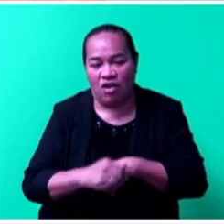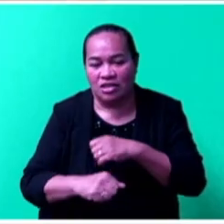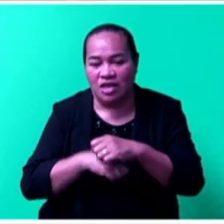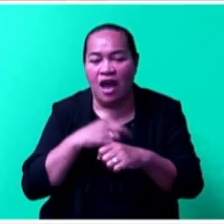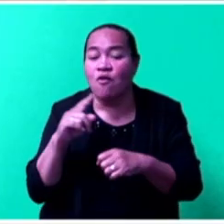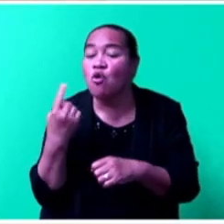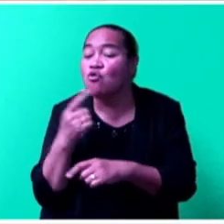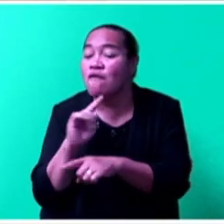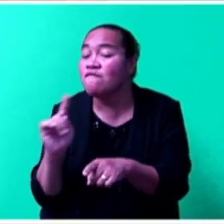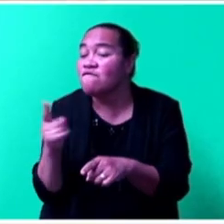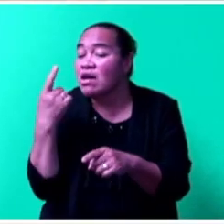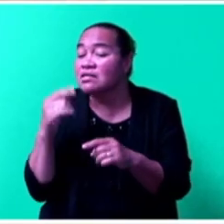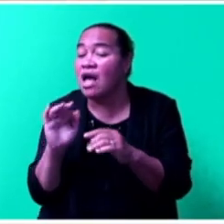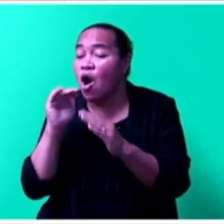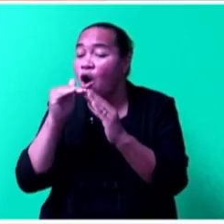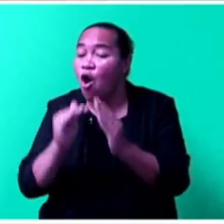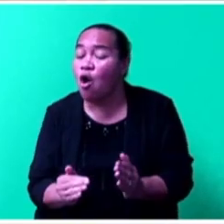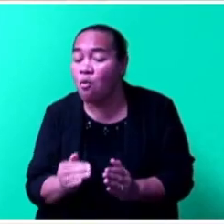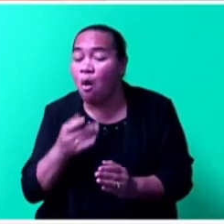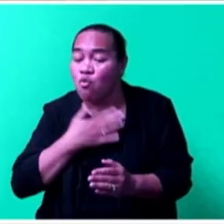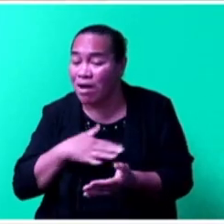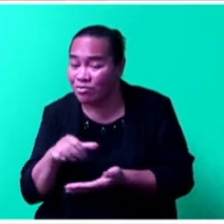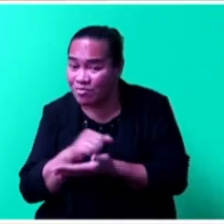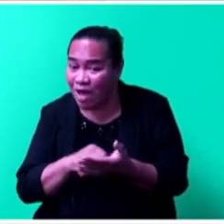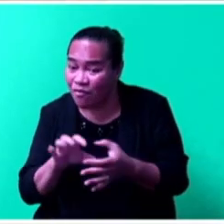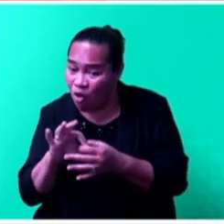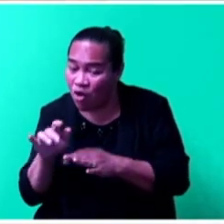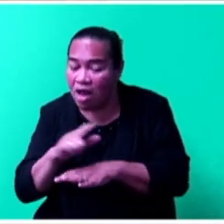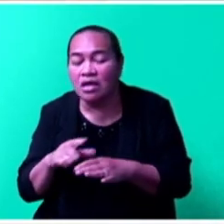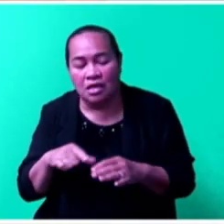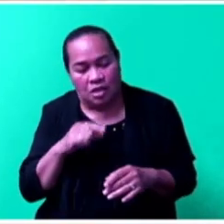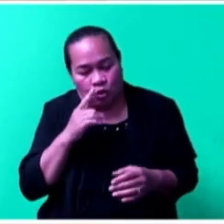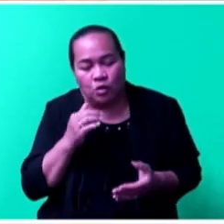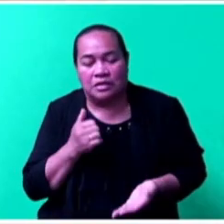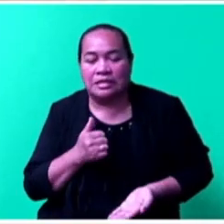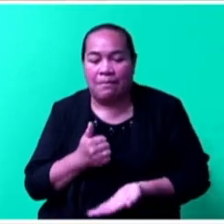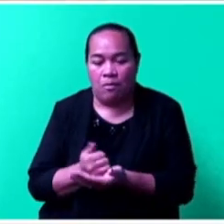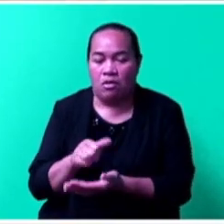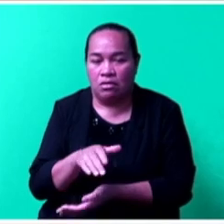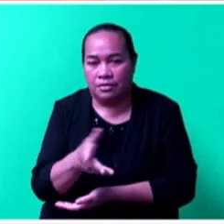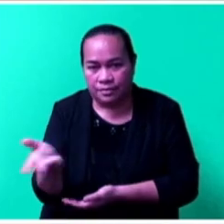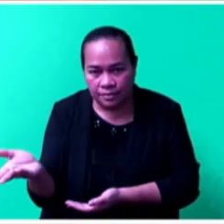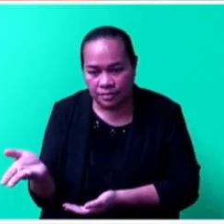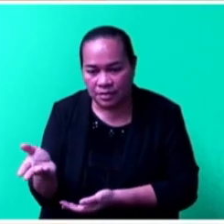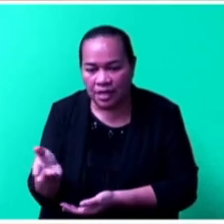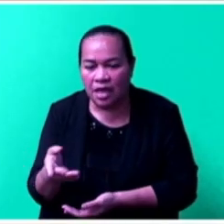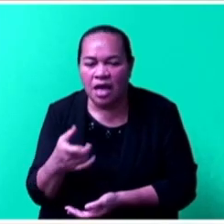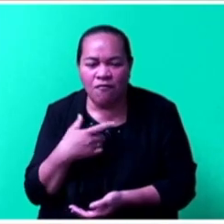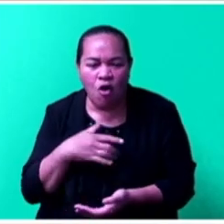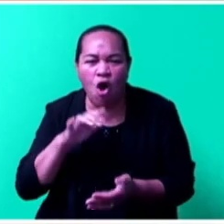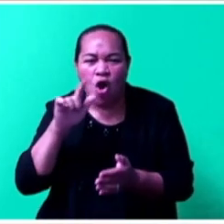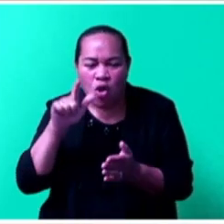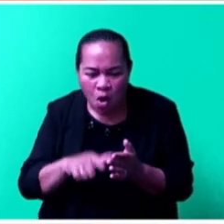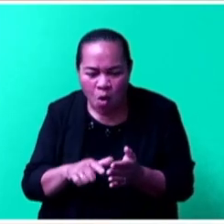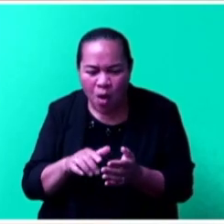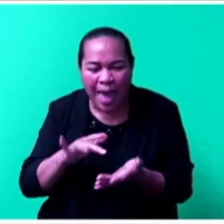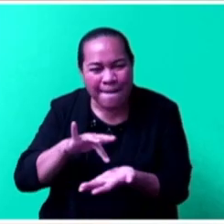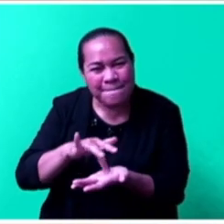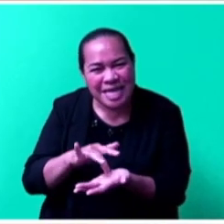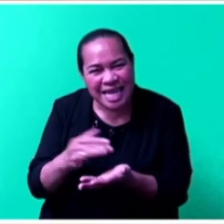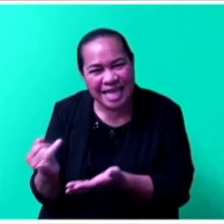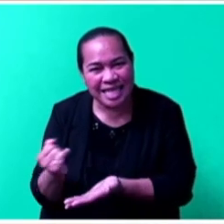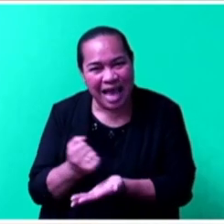the First Home Ownership Assistance Program to enhance housing affordability for low and middle income